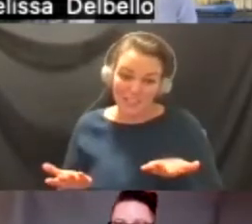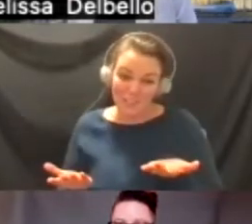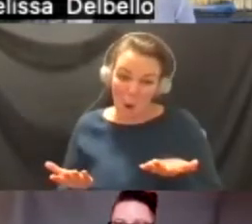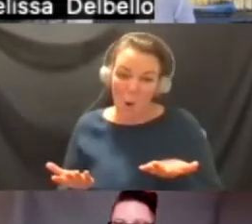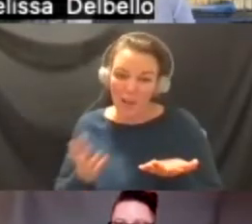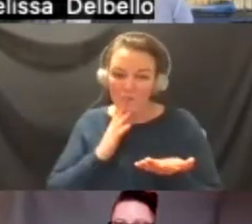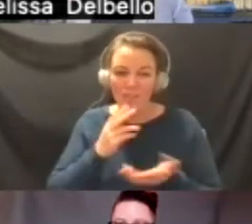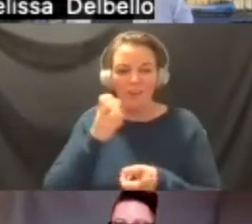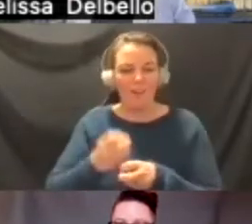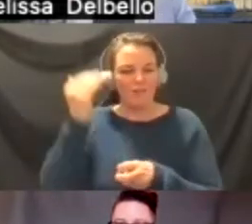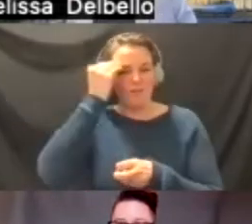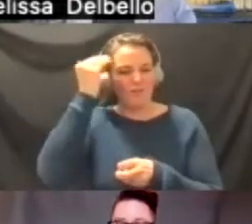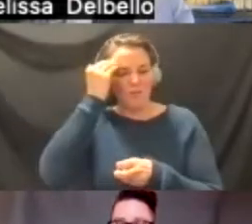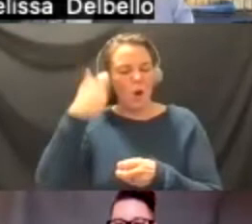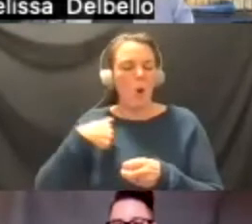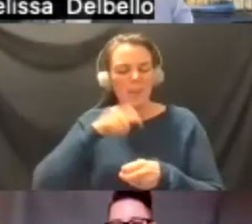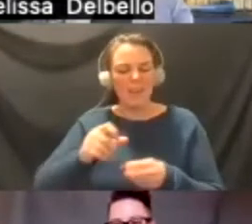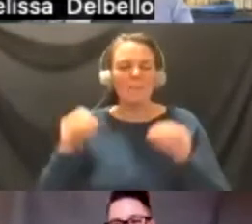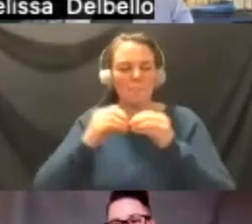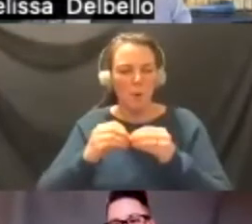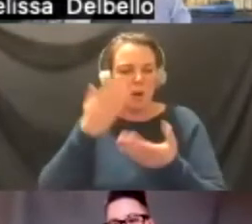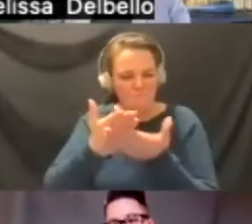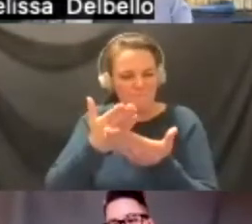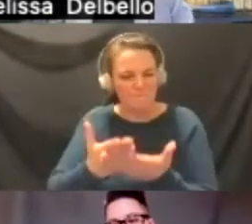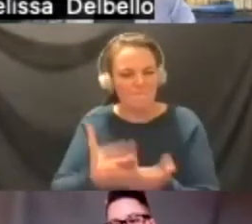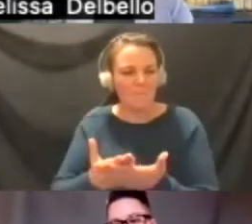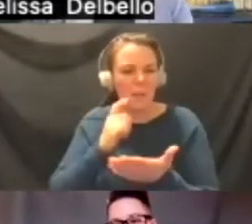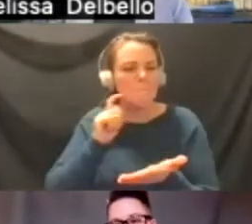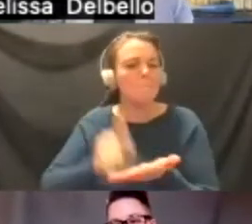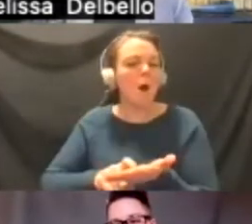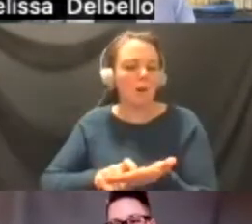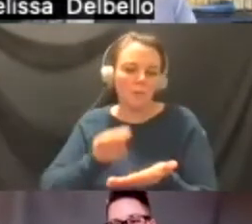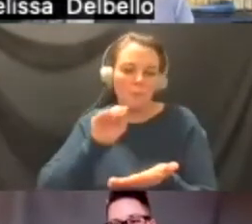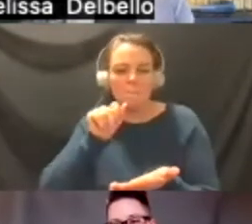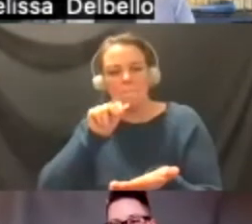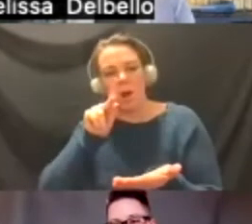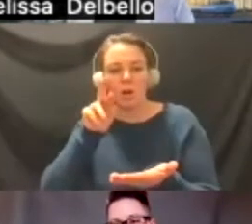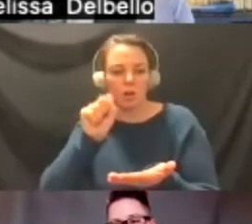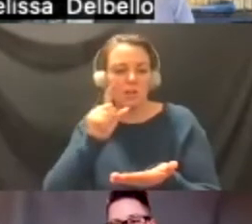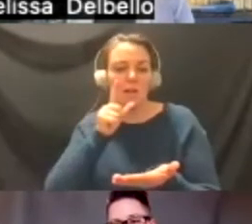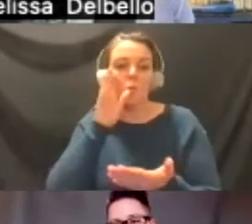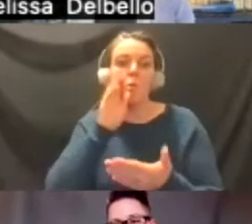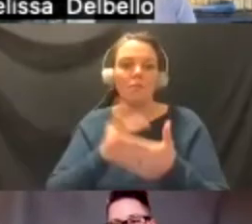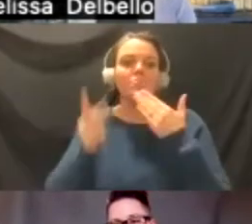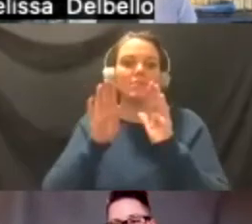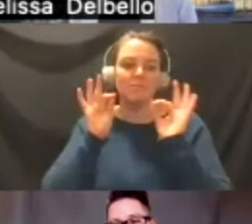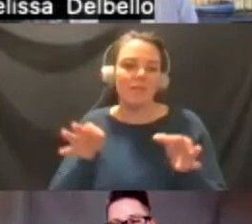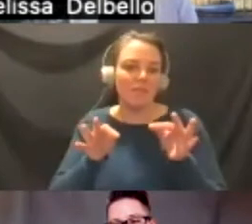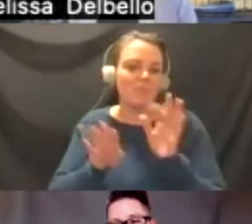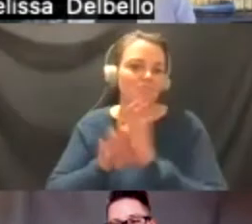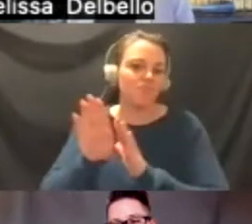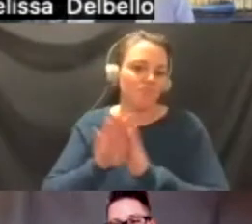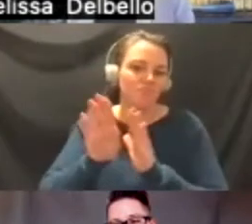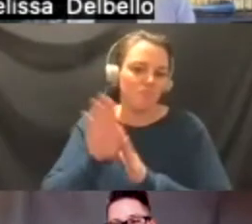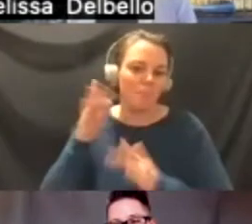so we need help. We need more markers of who will be likely to go on to develop as we talk